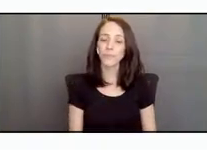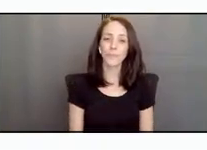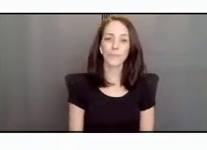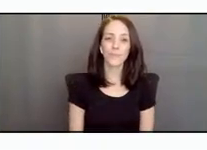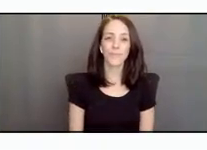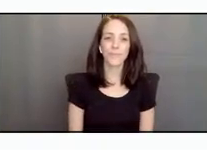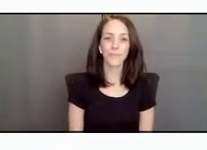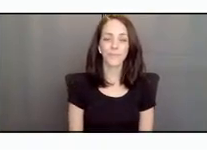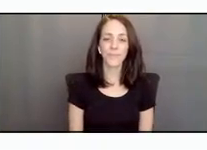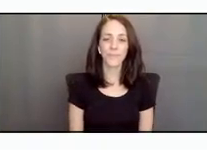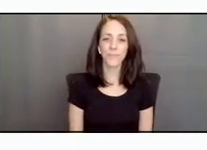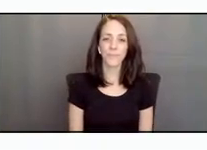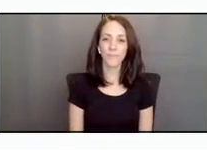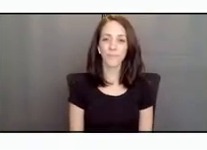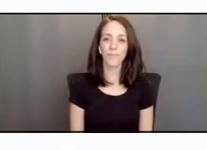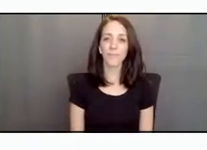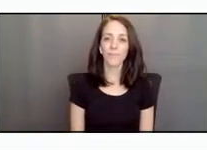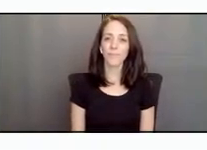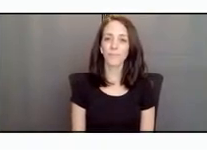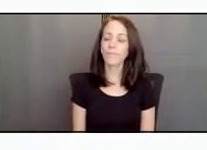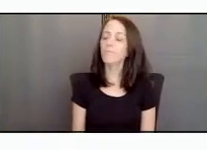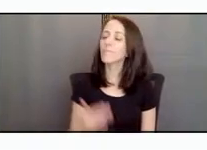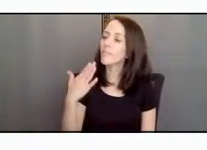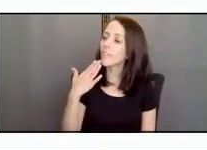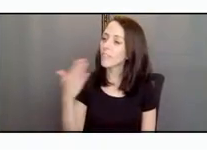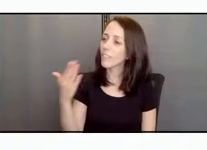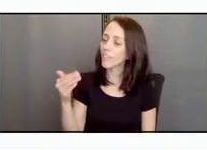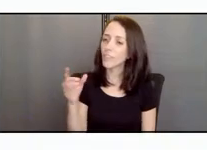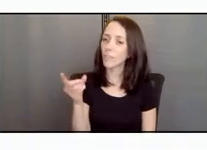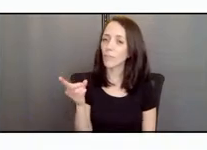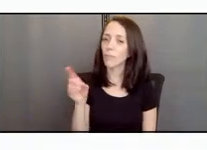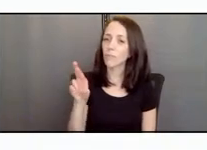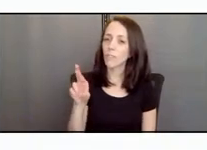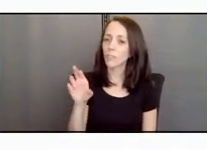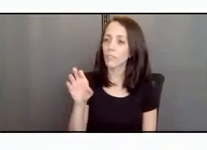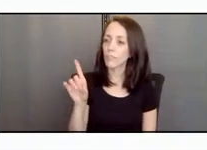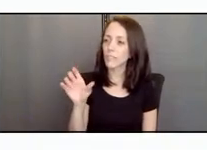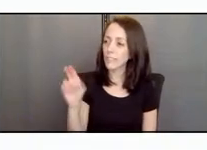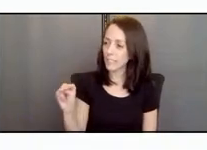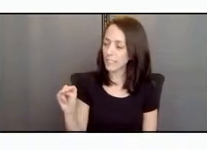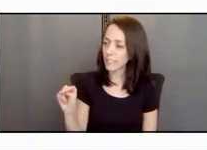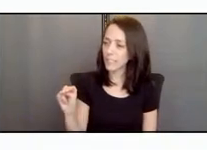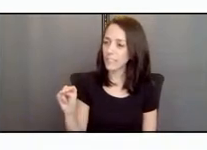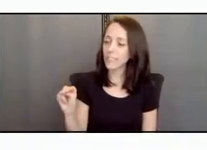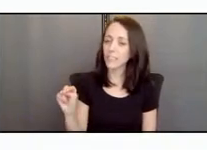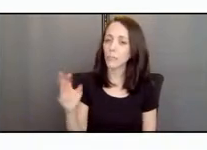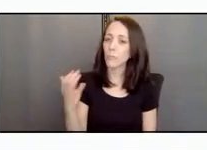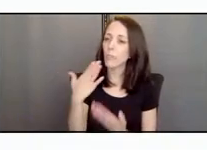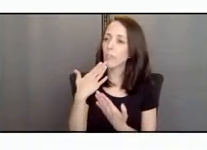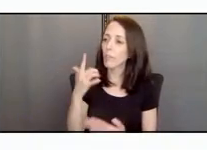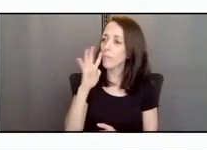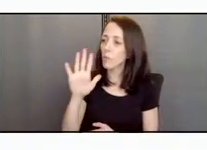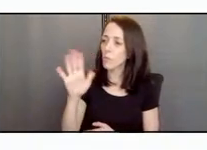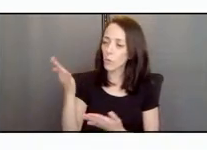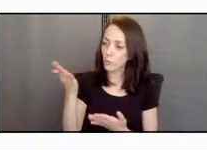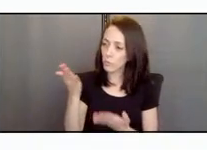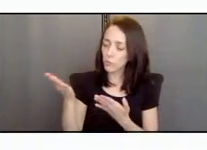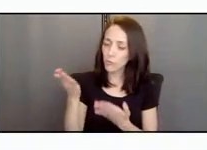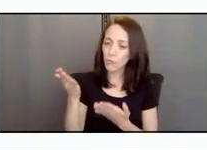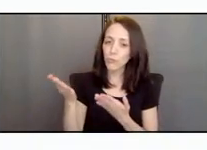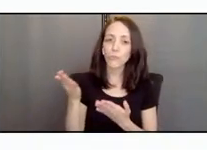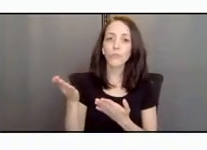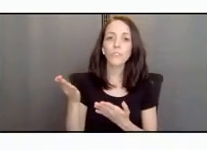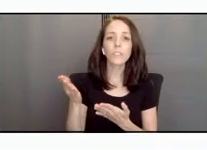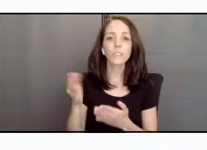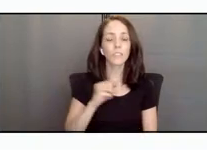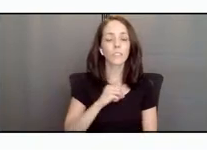Well, thank you, Dr. Eden. I will say from the board, we want to thank you for your service as the Faculty Senate